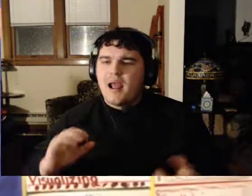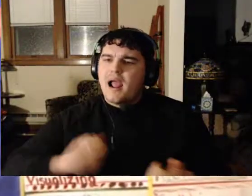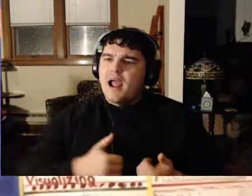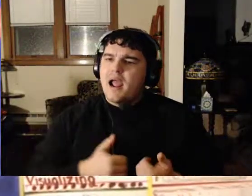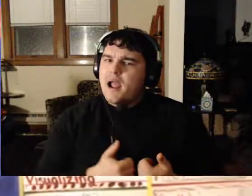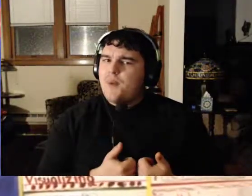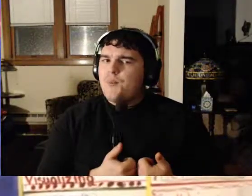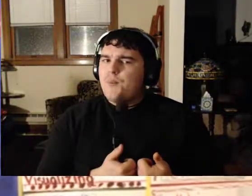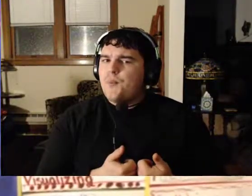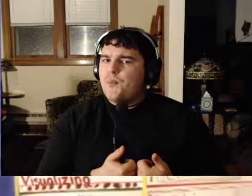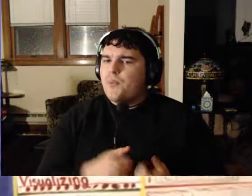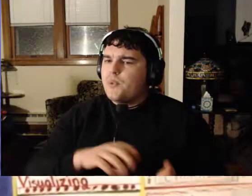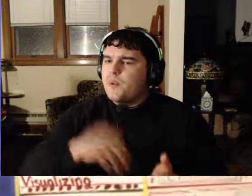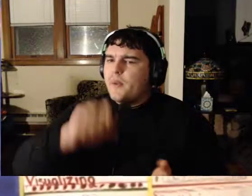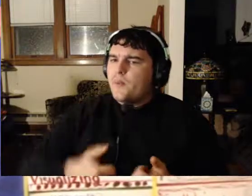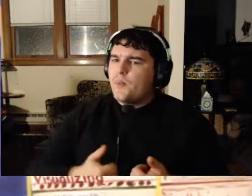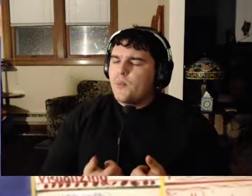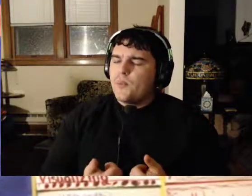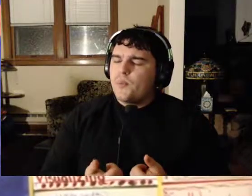How did you know that?